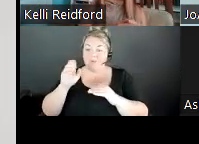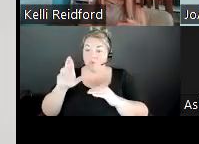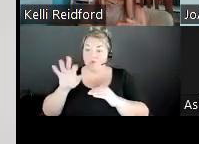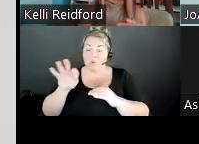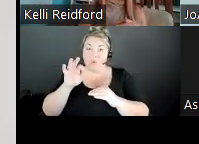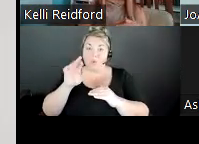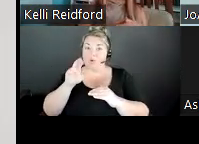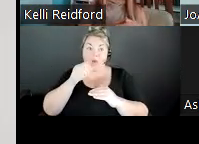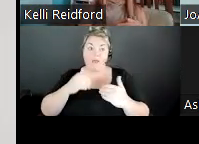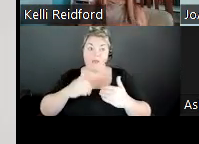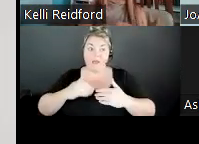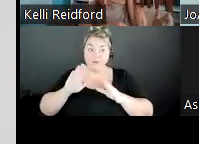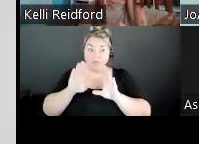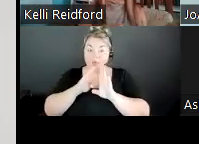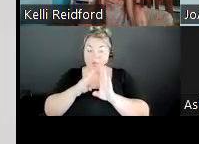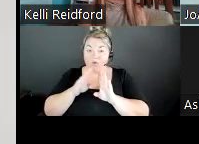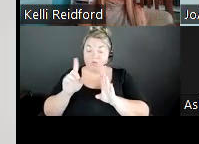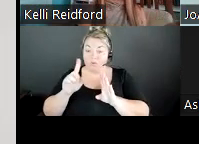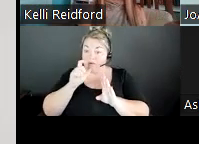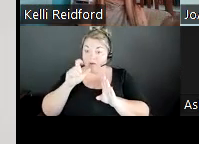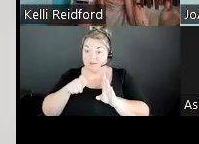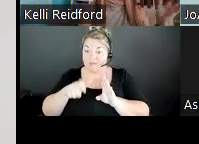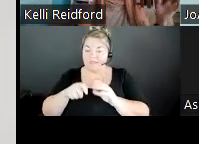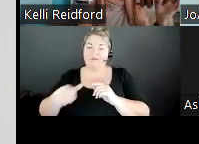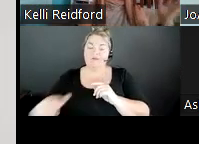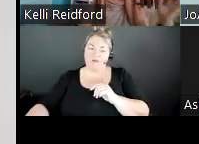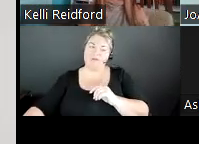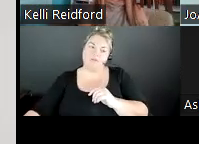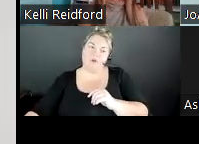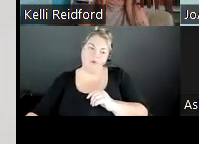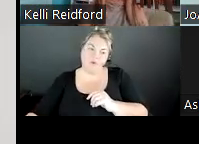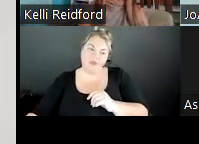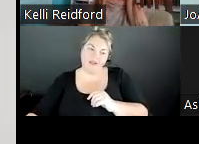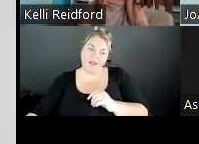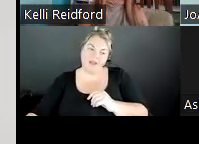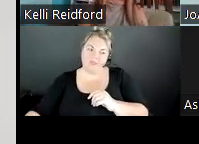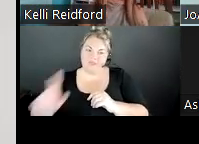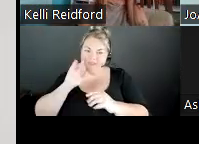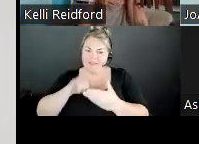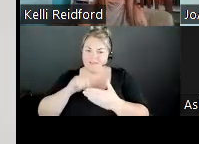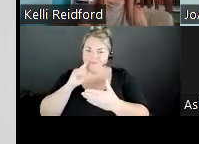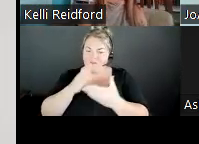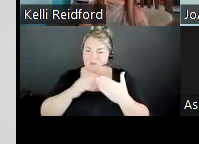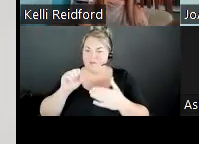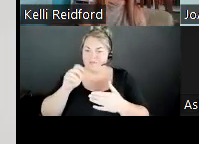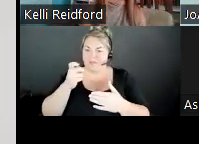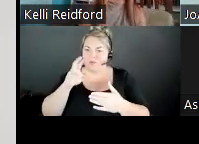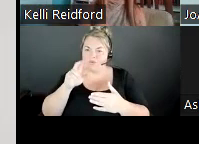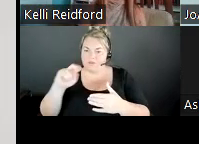having doors where they aren't needed, which is in some of, I believe it's Sanderson's apartment buildings that you'll see pictures